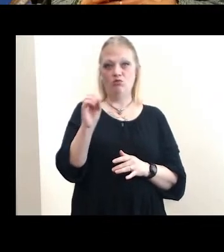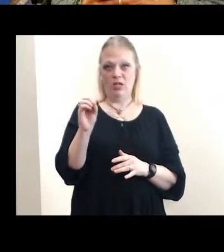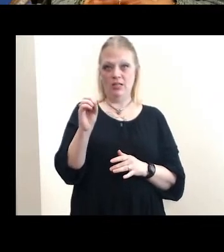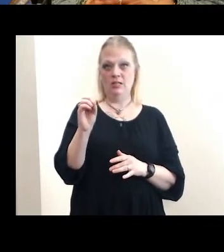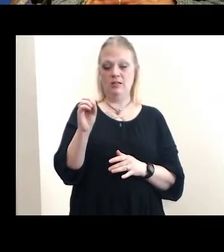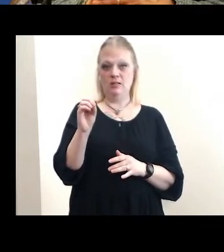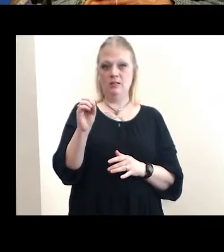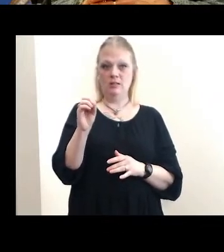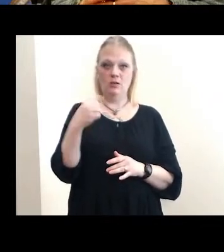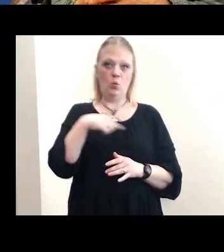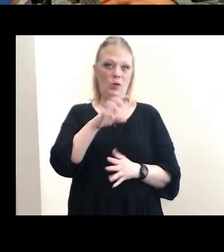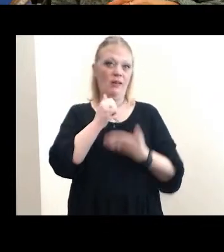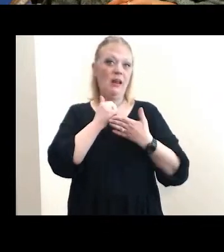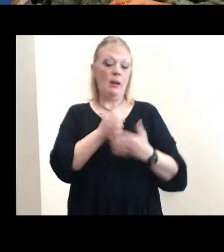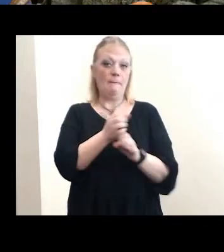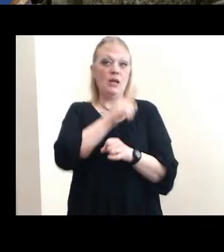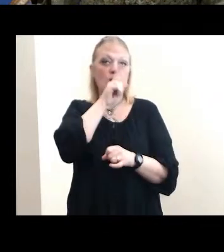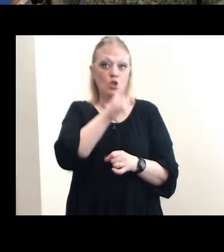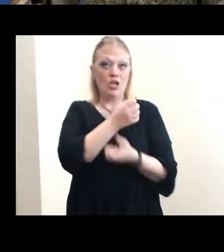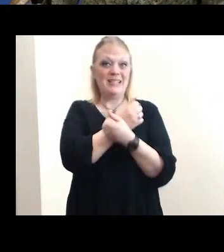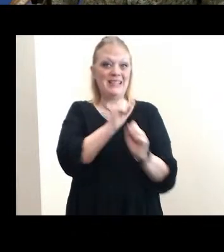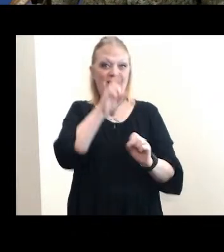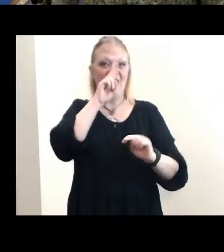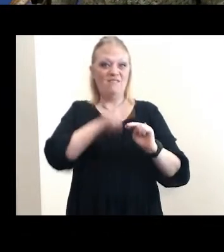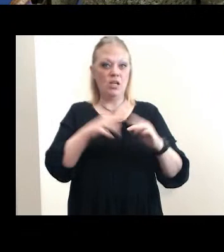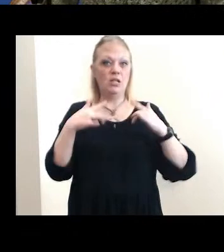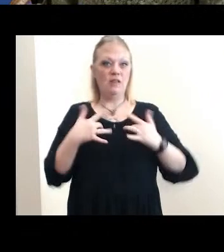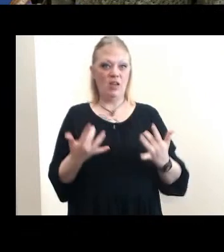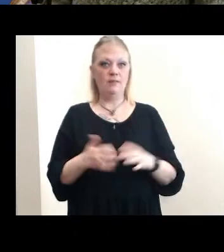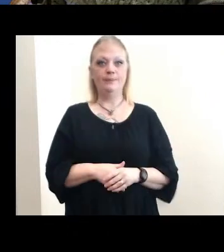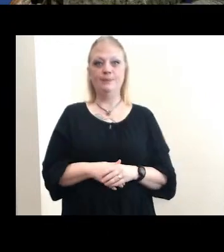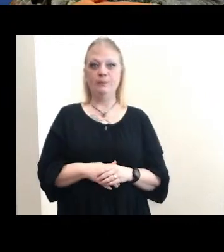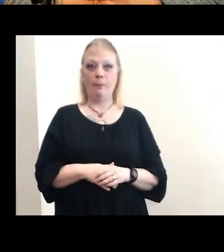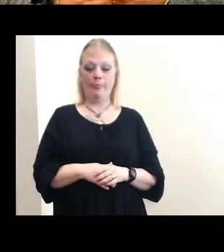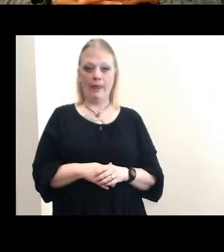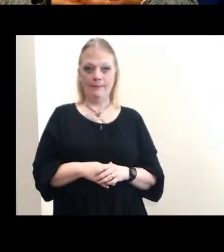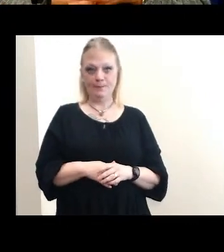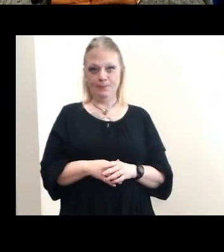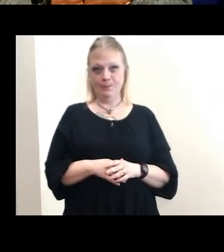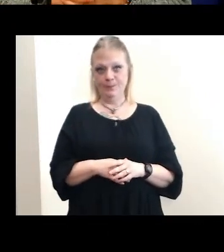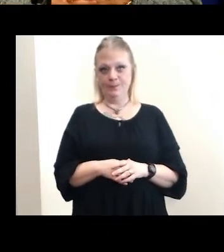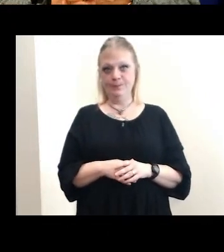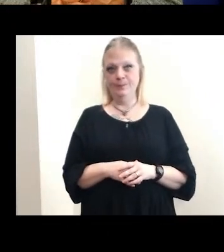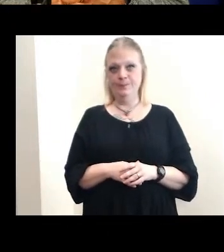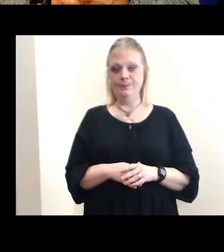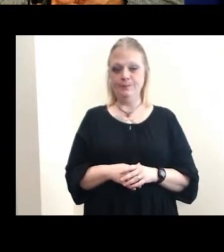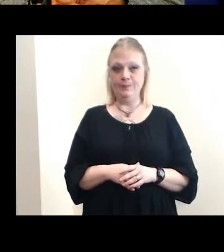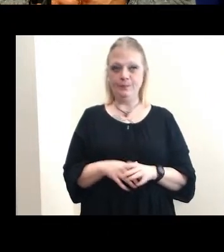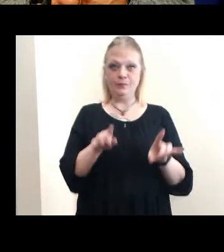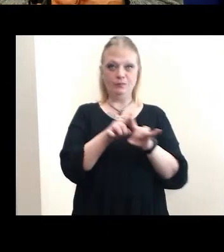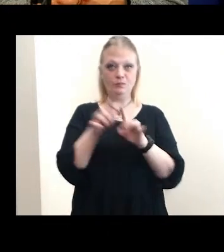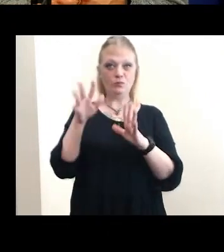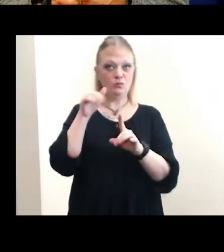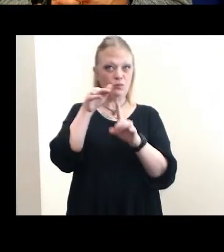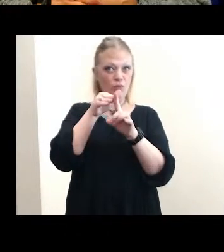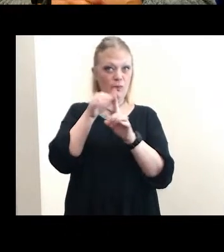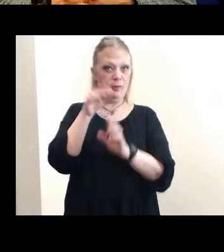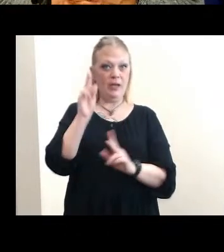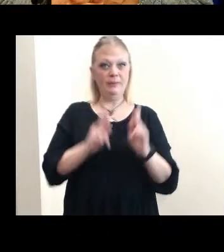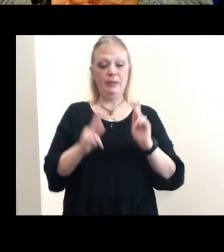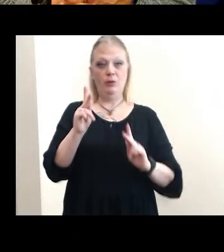716-961-6800, and we can help you make sure that you have a safe and fun event. So just also want to remind folks